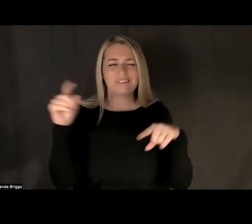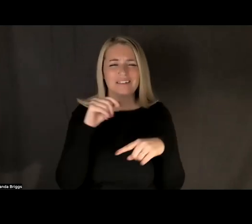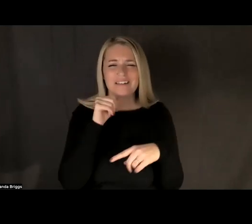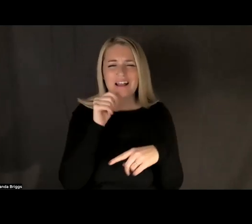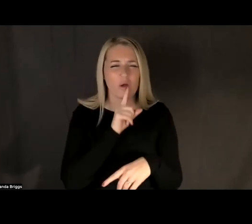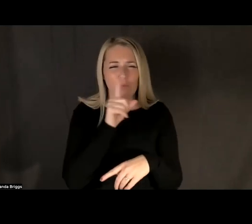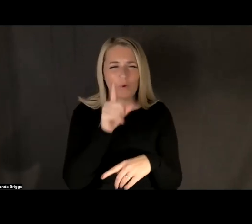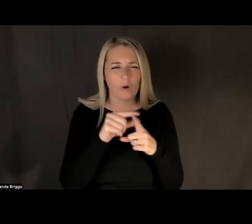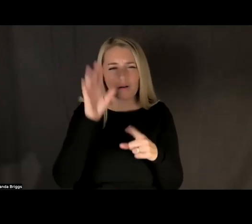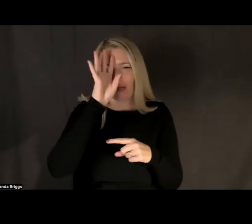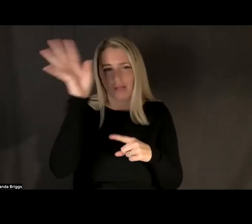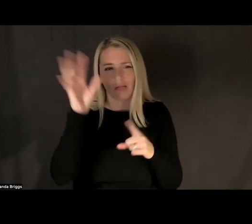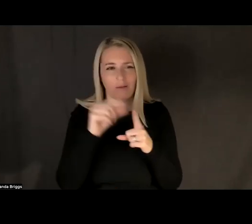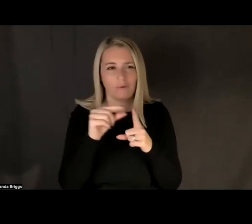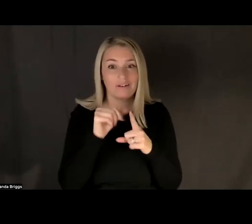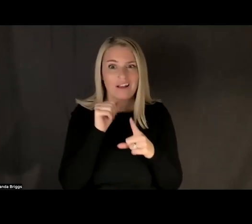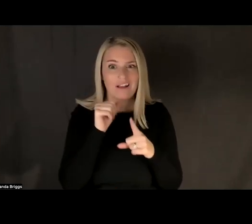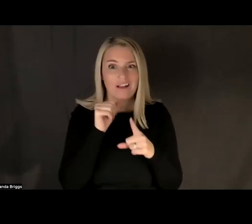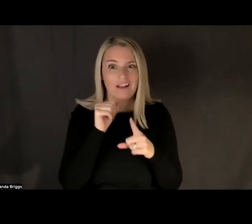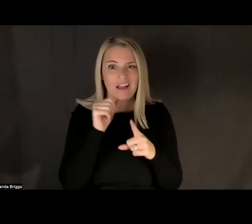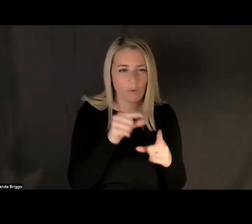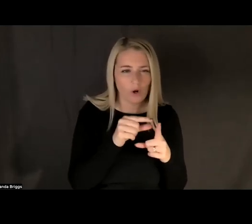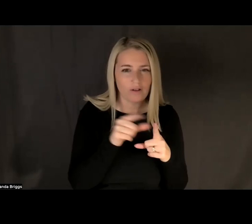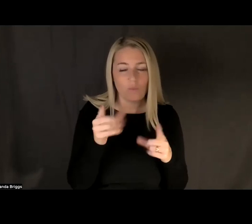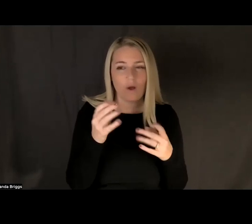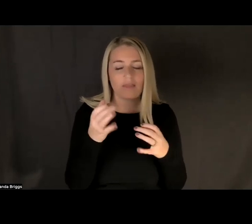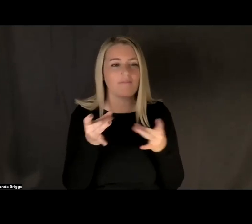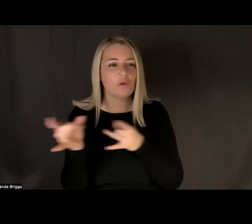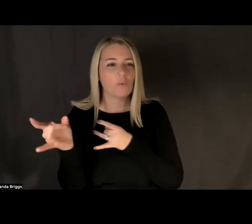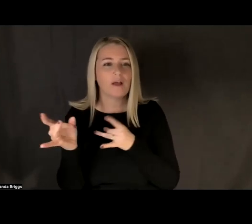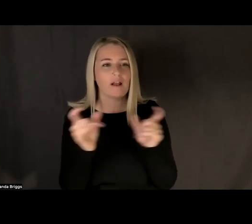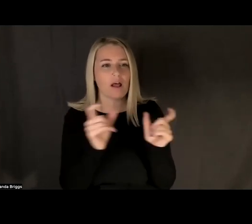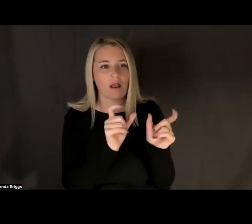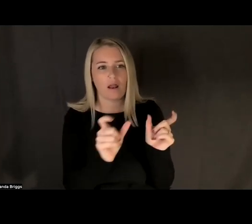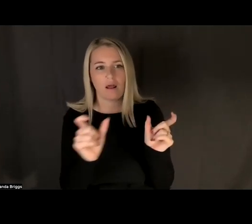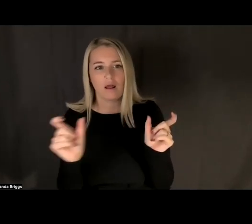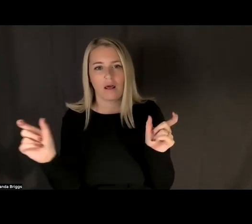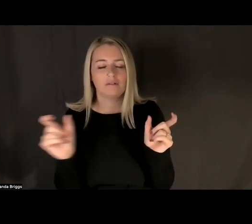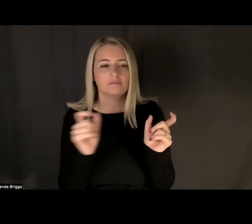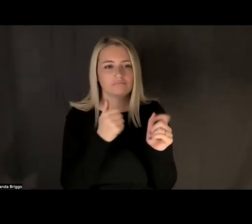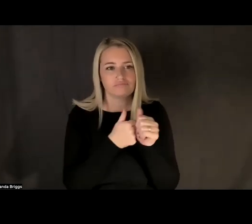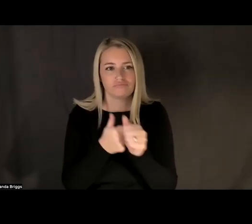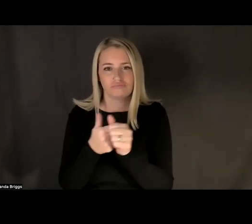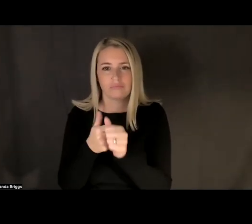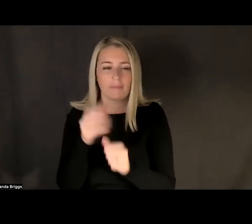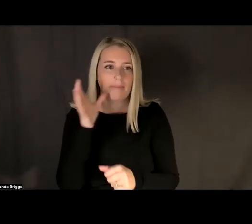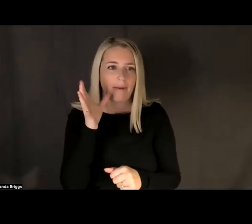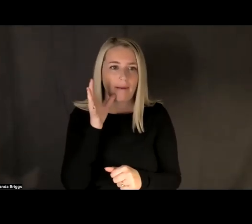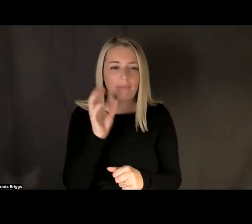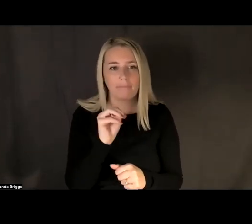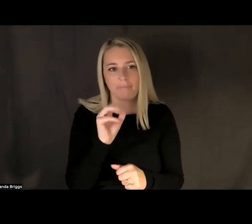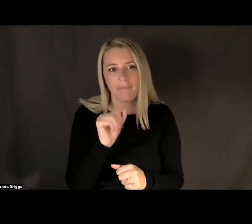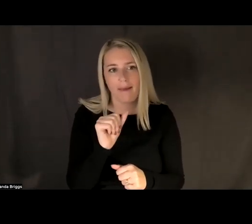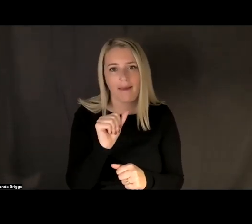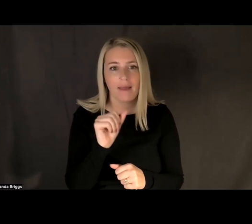them fluent in doing these fun words, like mommy is a word, great. Mati is not, but they